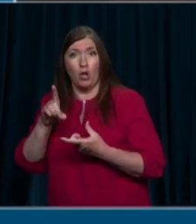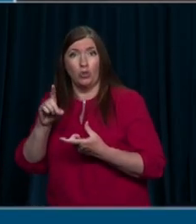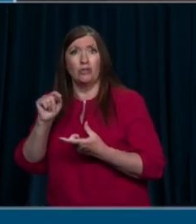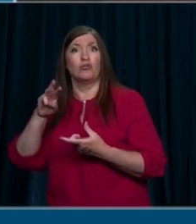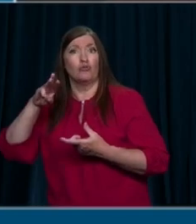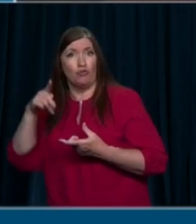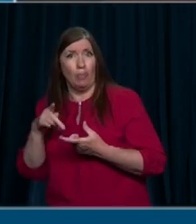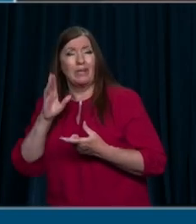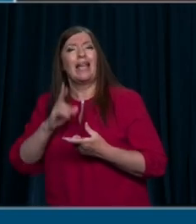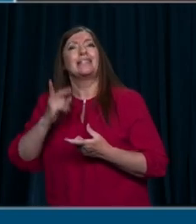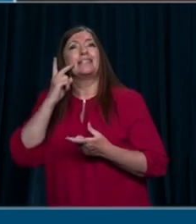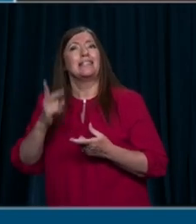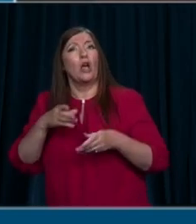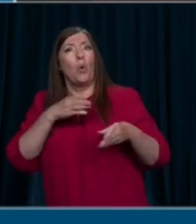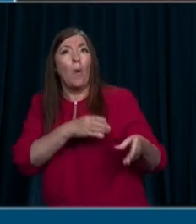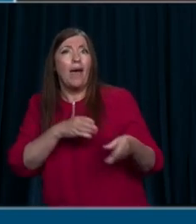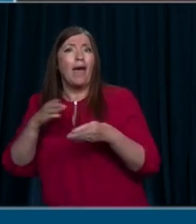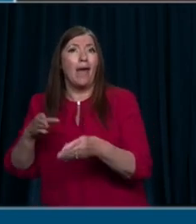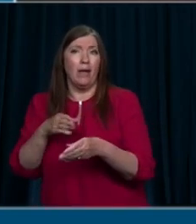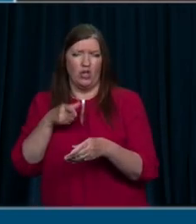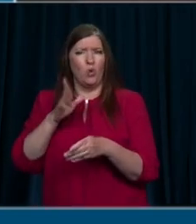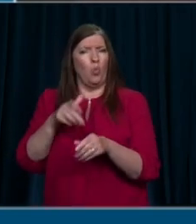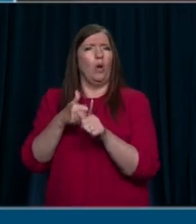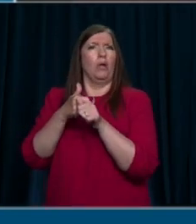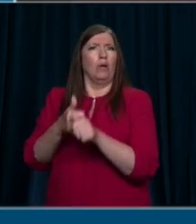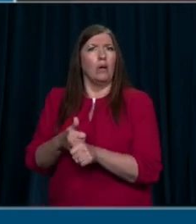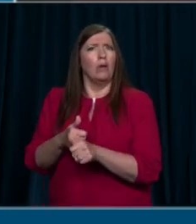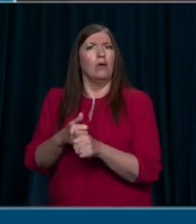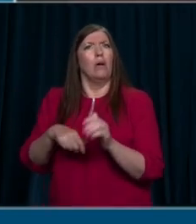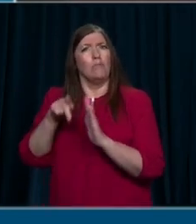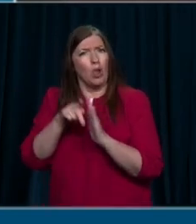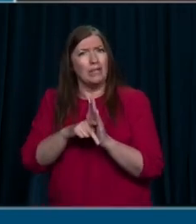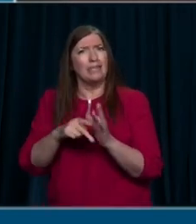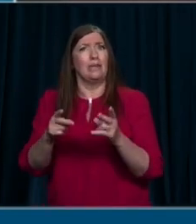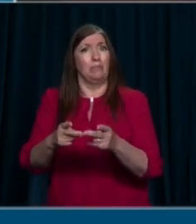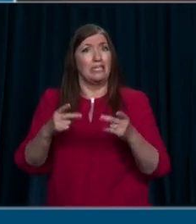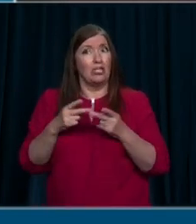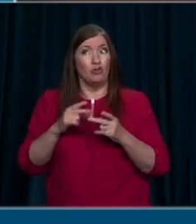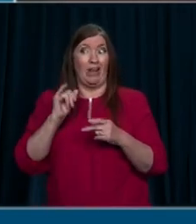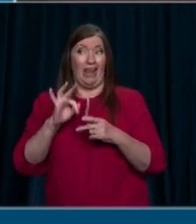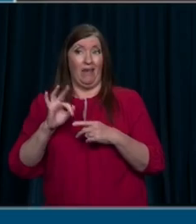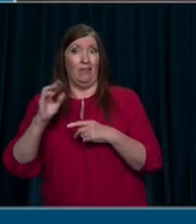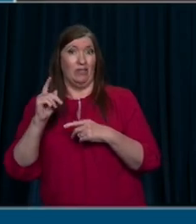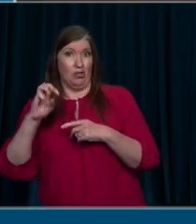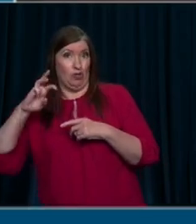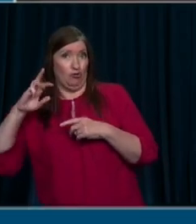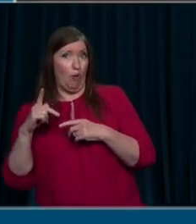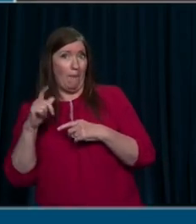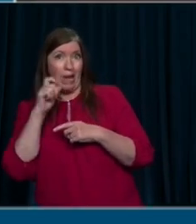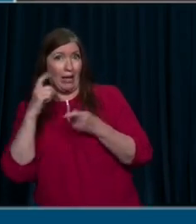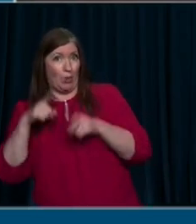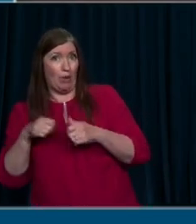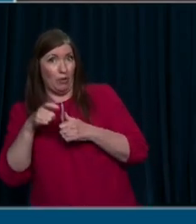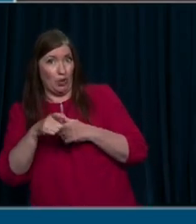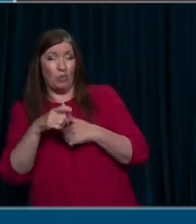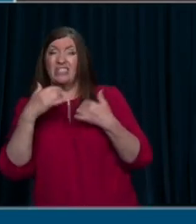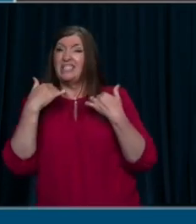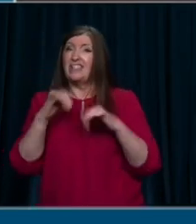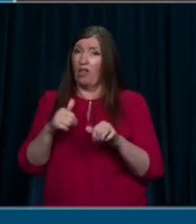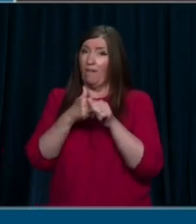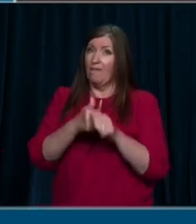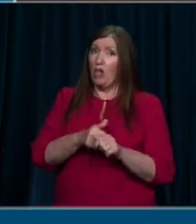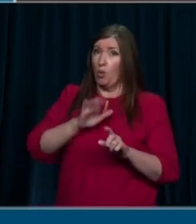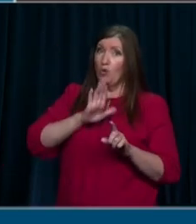a way that maybe you would hold fast to a policy position that Donald Trump might not agree with? We'll start with you, Pastor